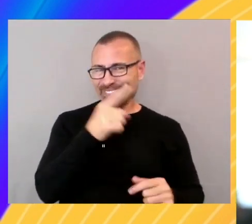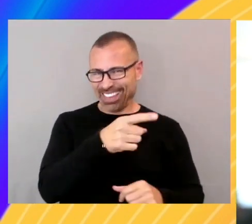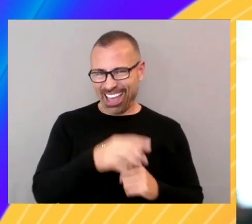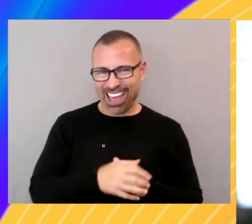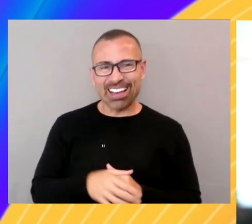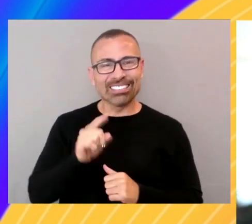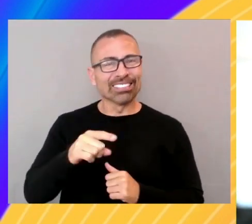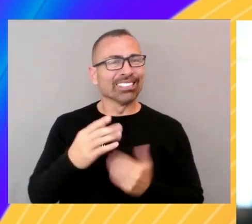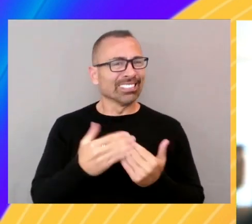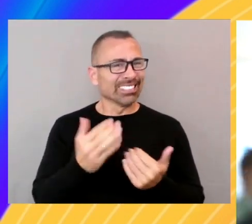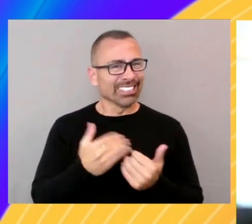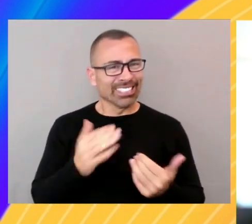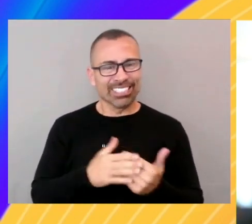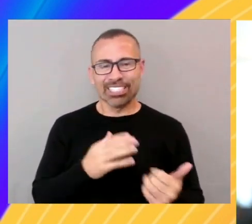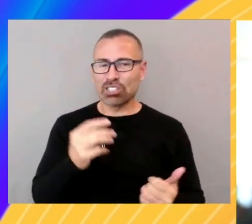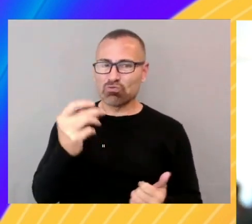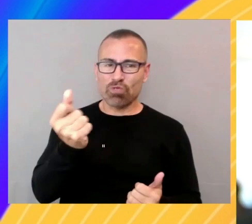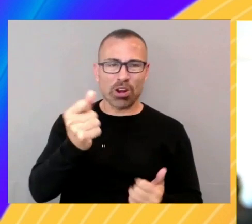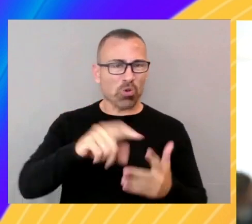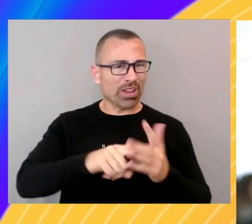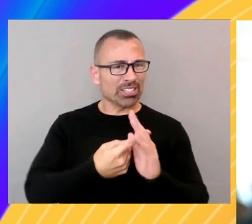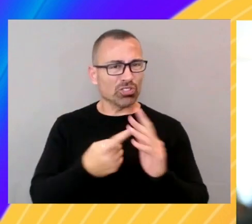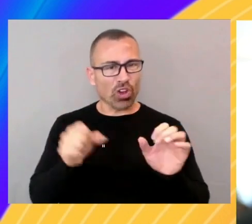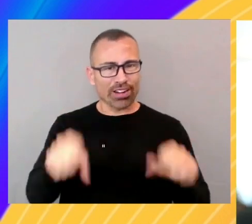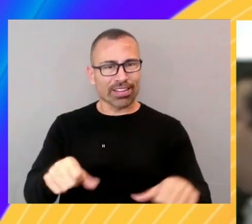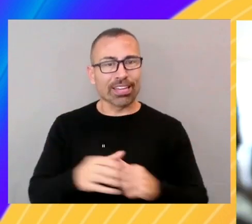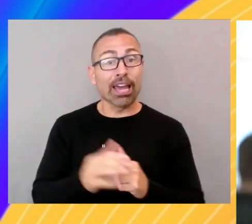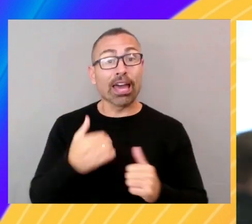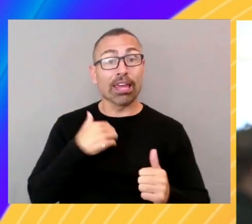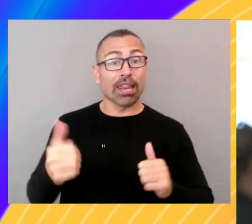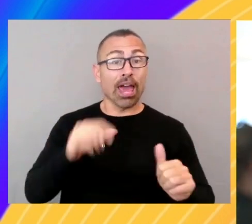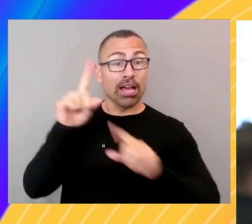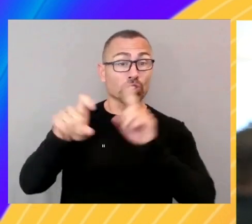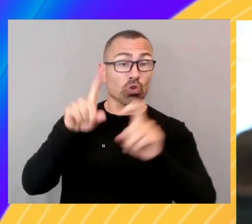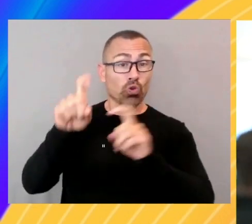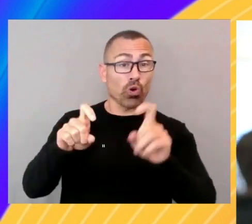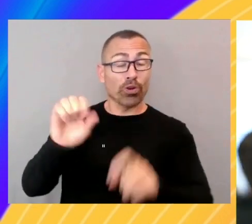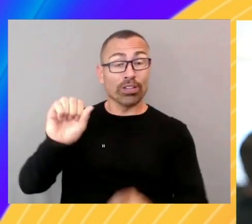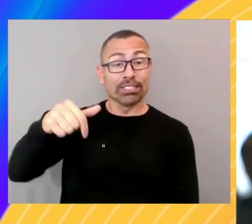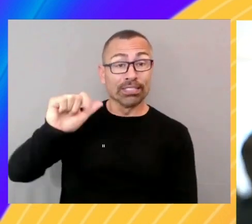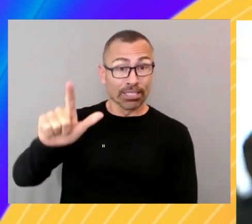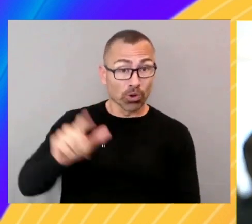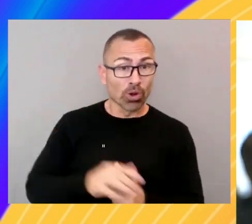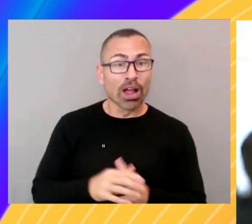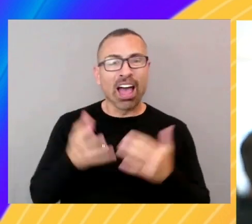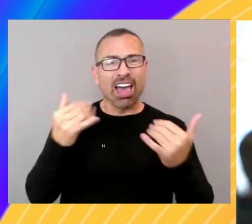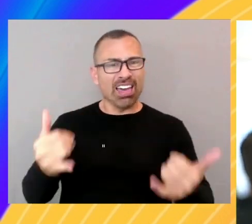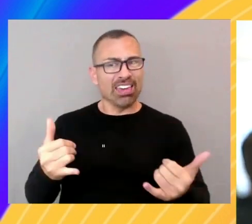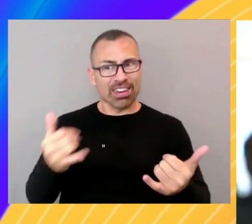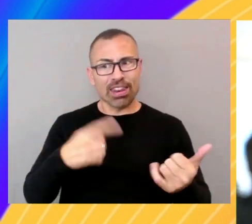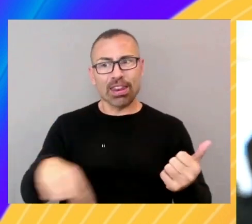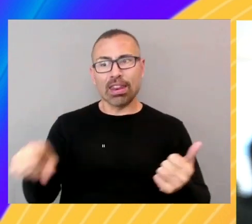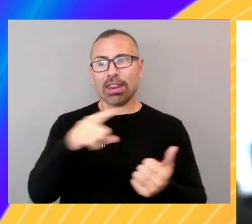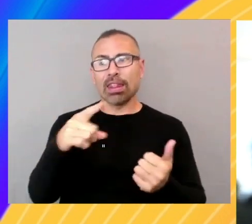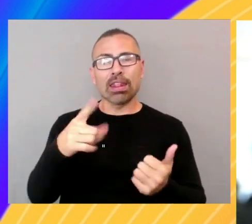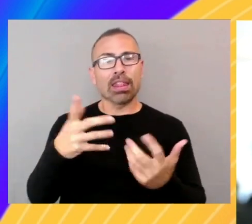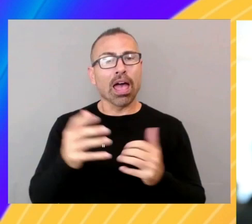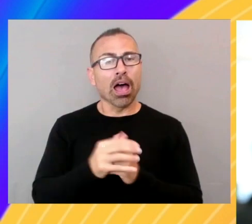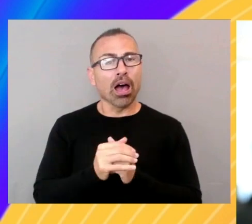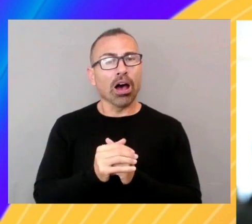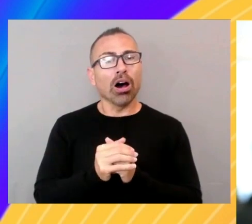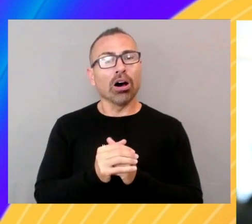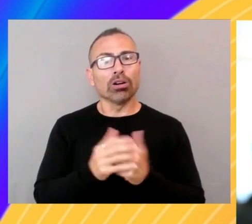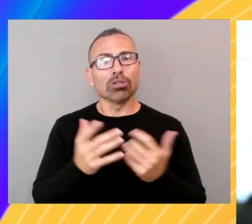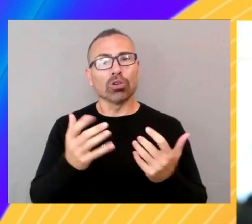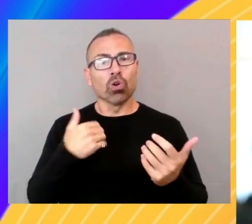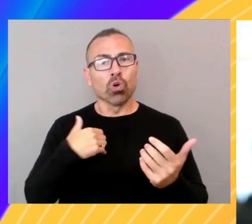queries, and now with this launch, you can also start ingesting non-AWS sources. We launched this earlier this